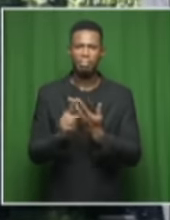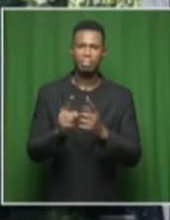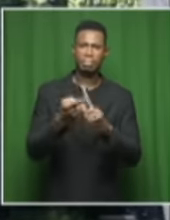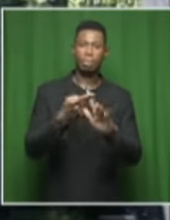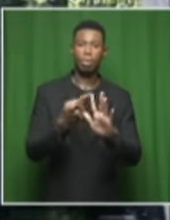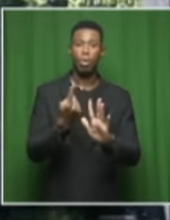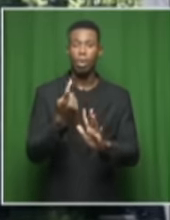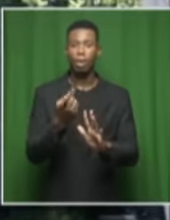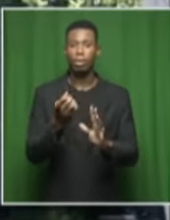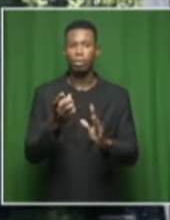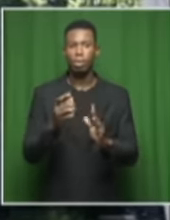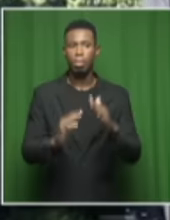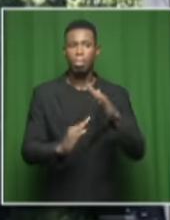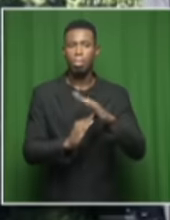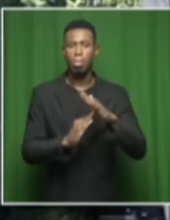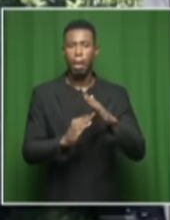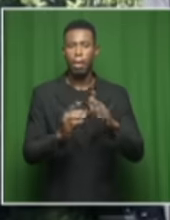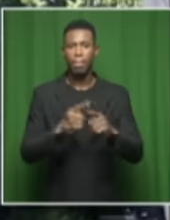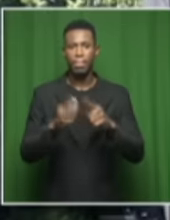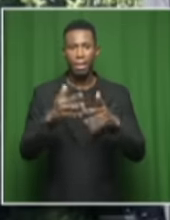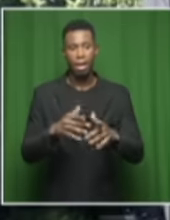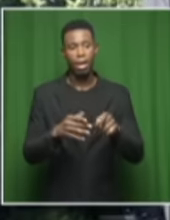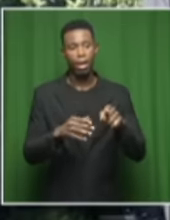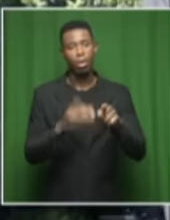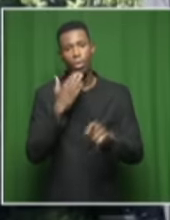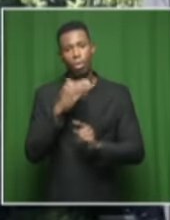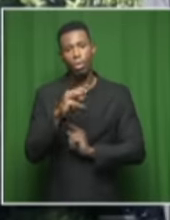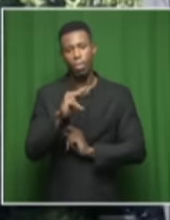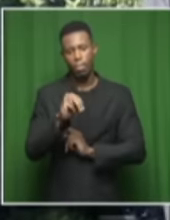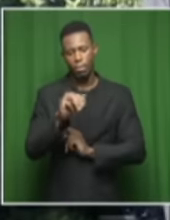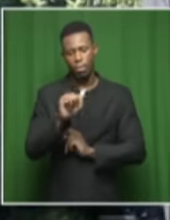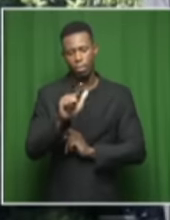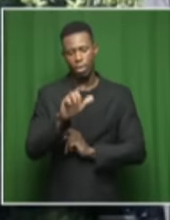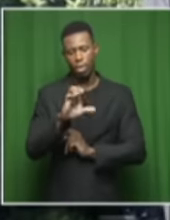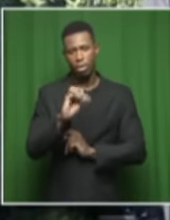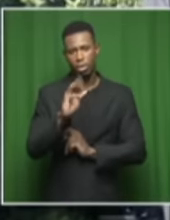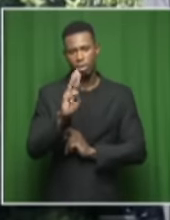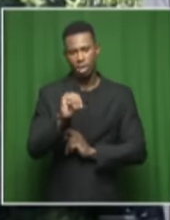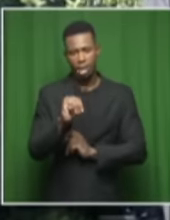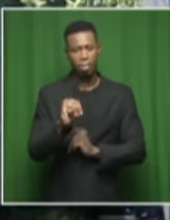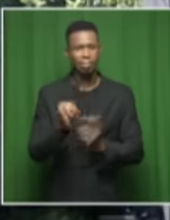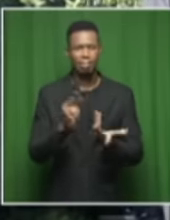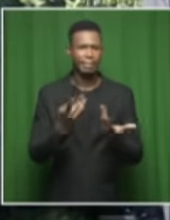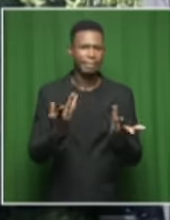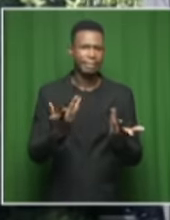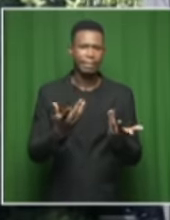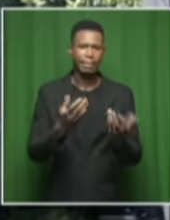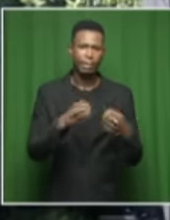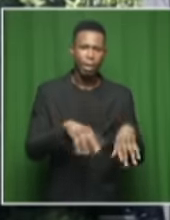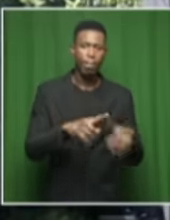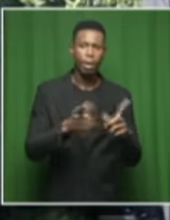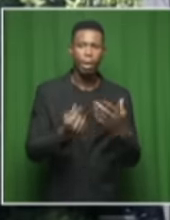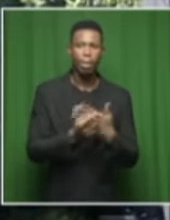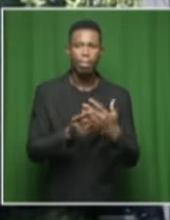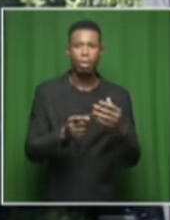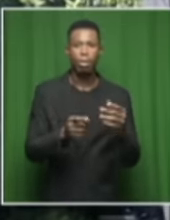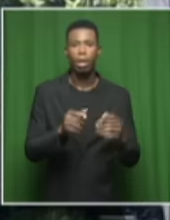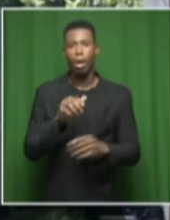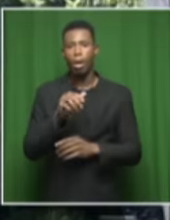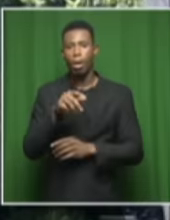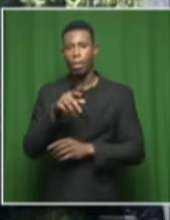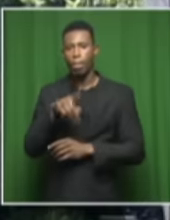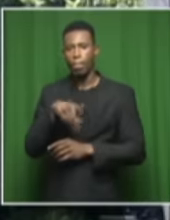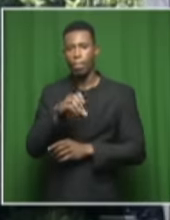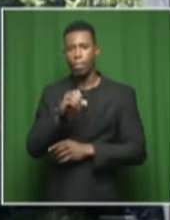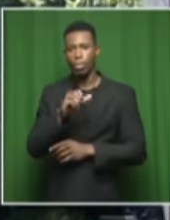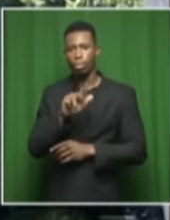star players in Malcolm, and we're able to send Andre back over there. So it's funny how things worked out. And I feel sorry